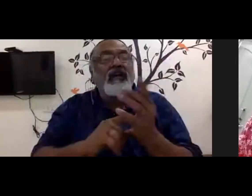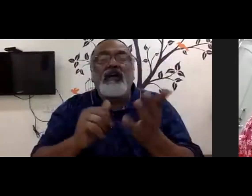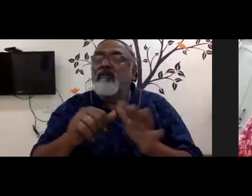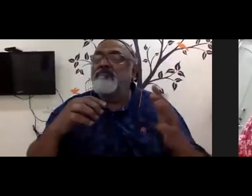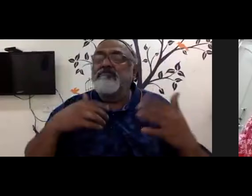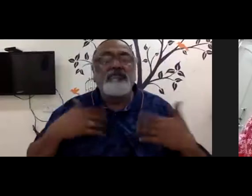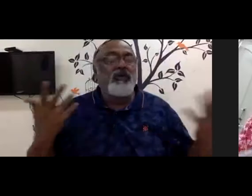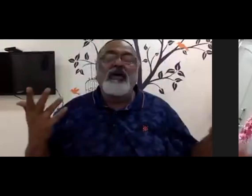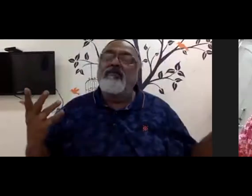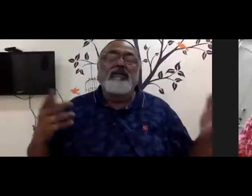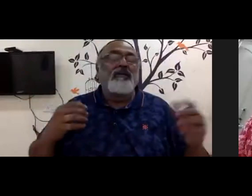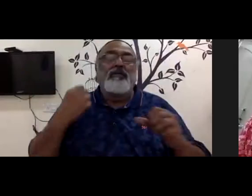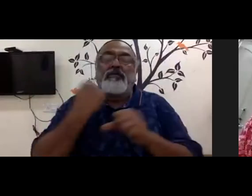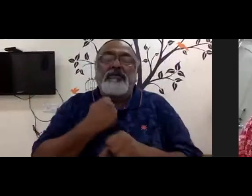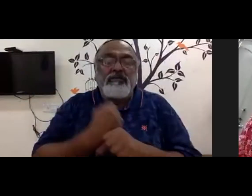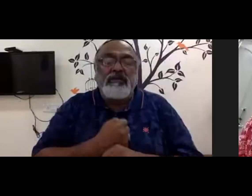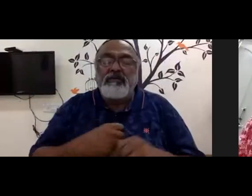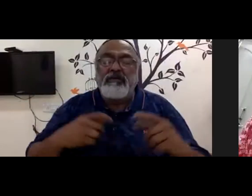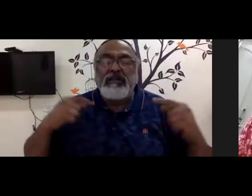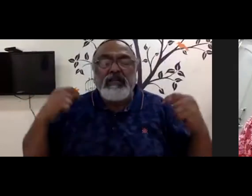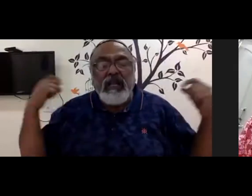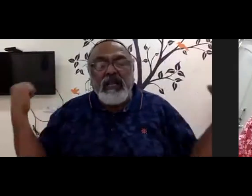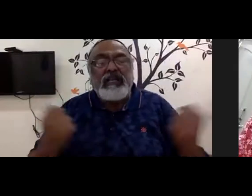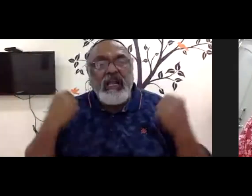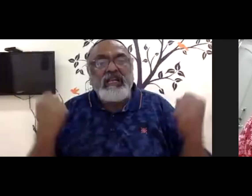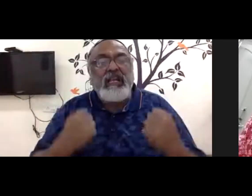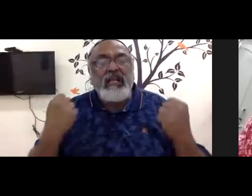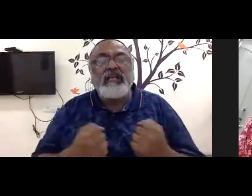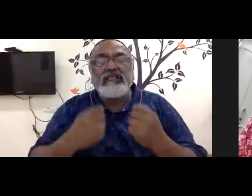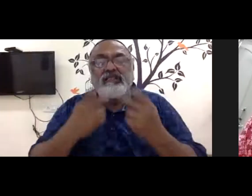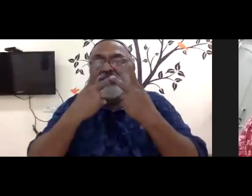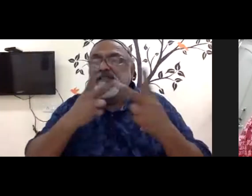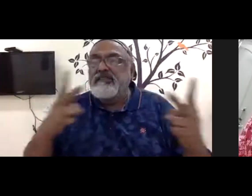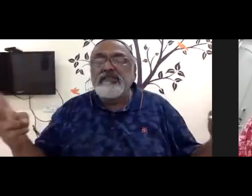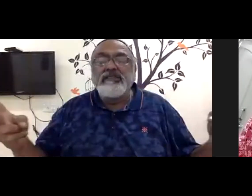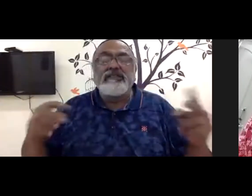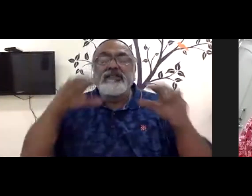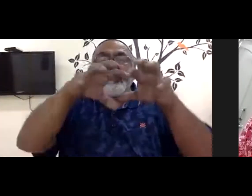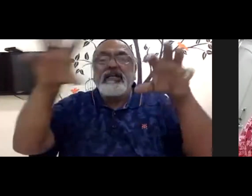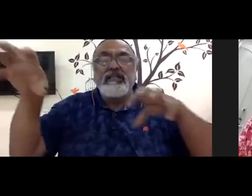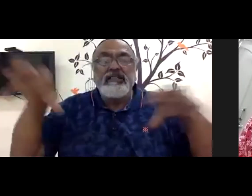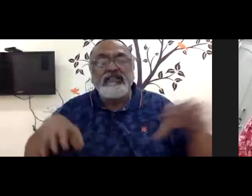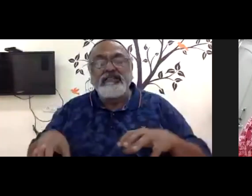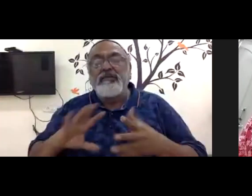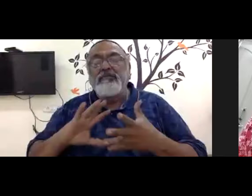going on at the state level, different states, to evolve data.